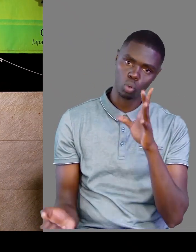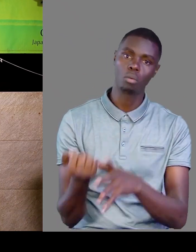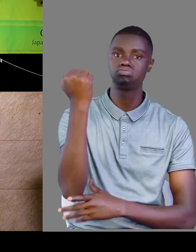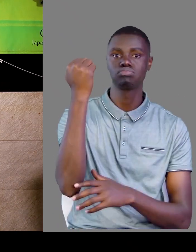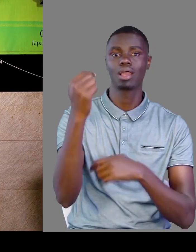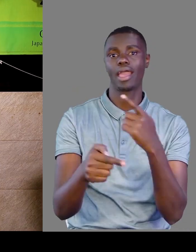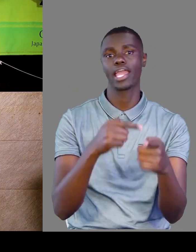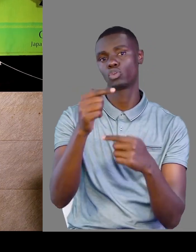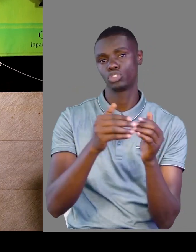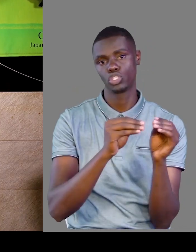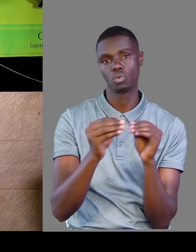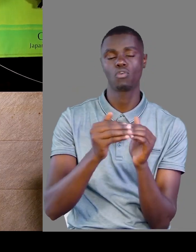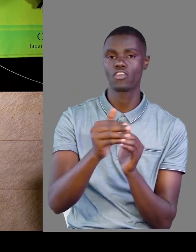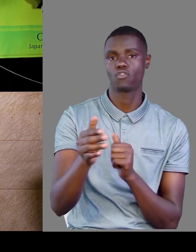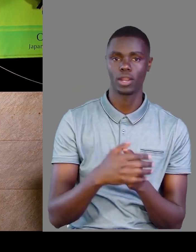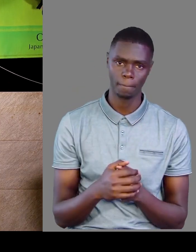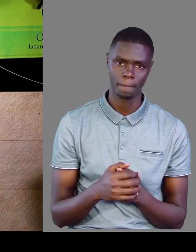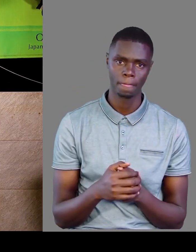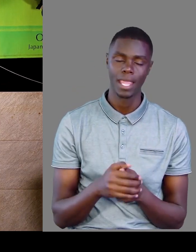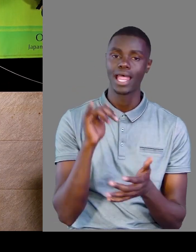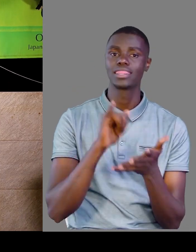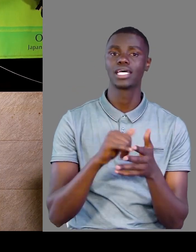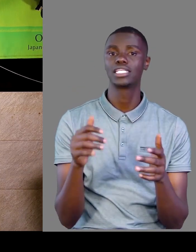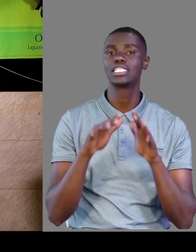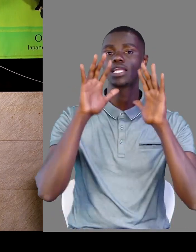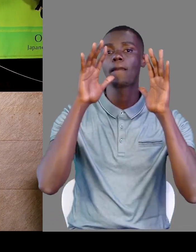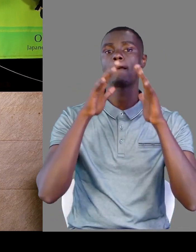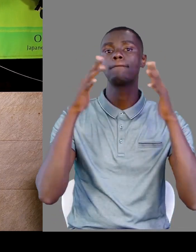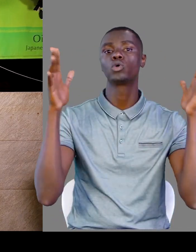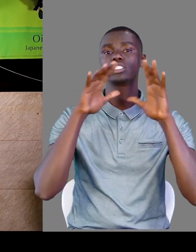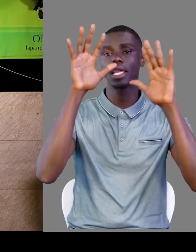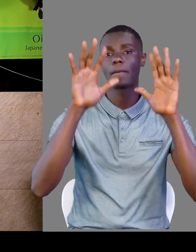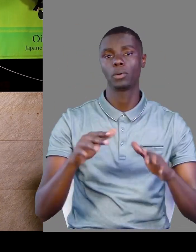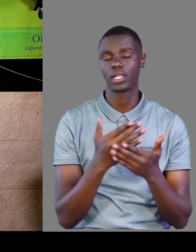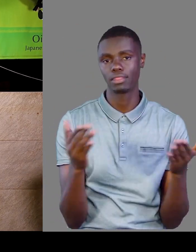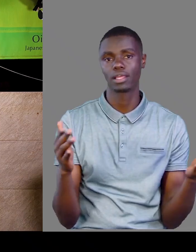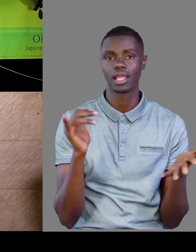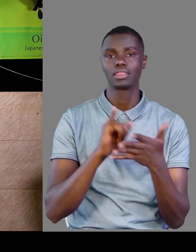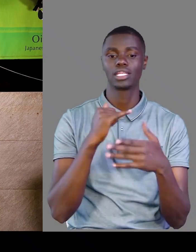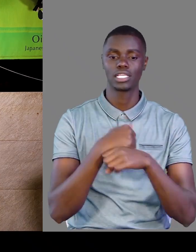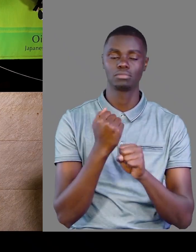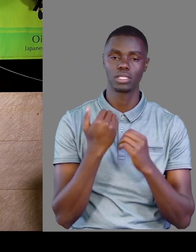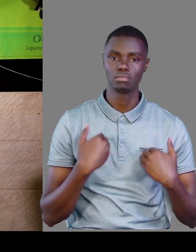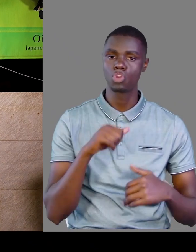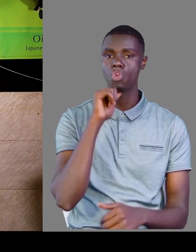and continue moving forward. So I think that is the most important thing that has made me not